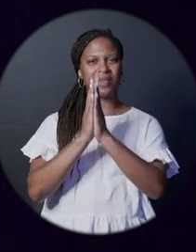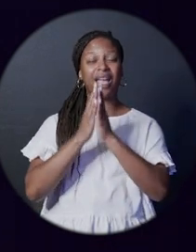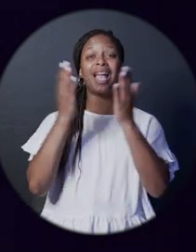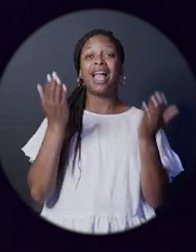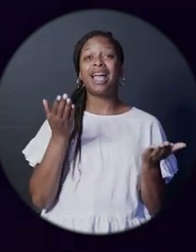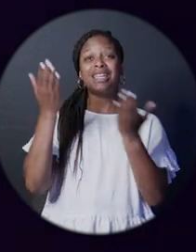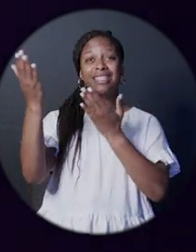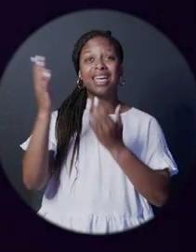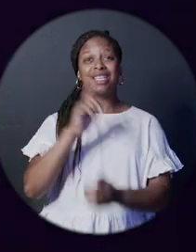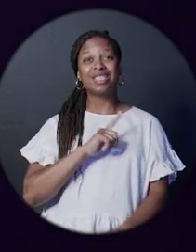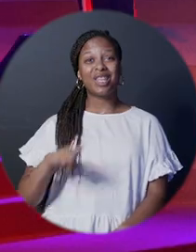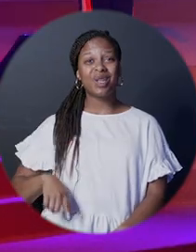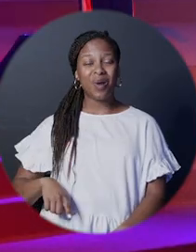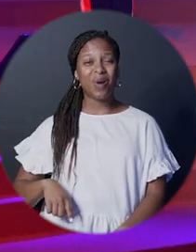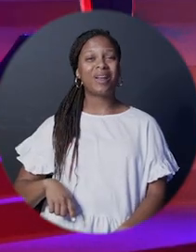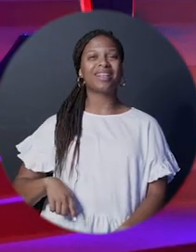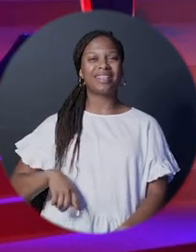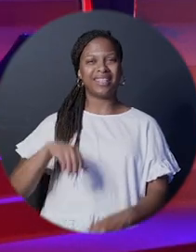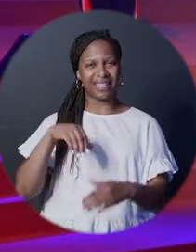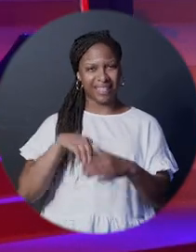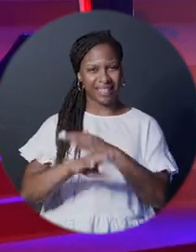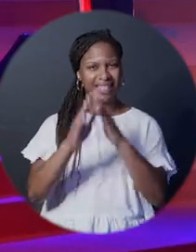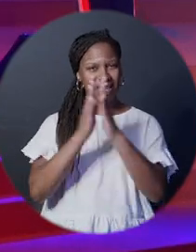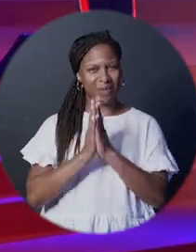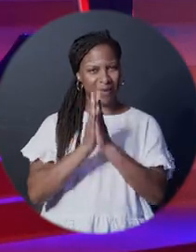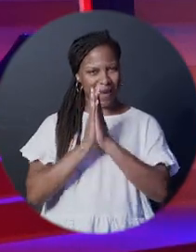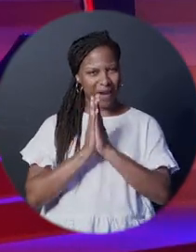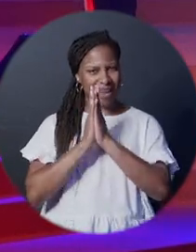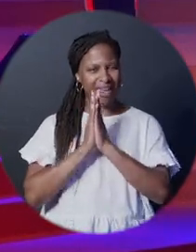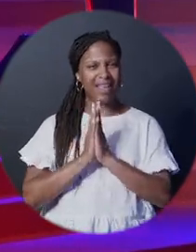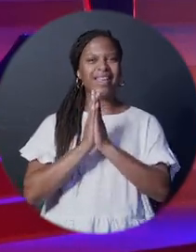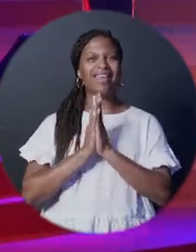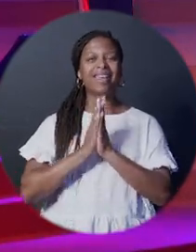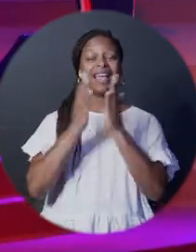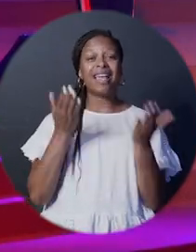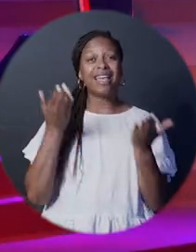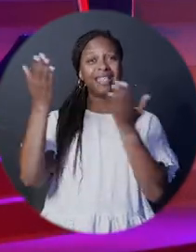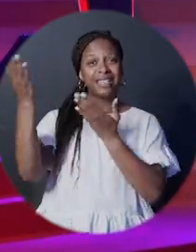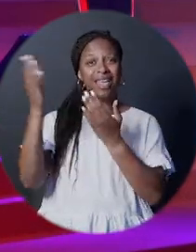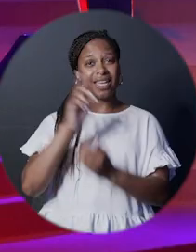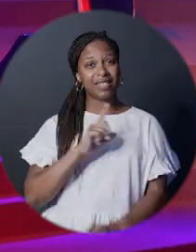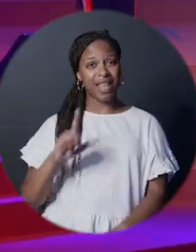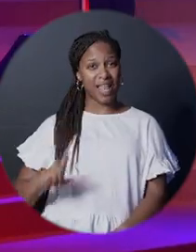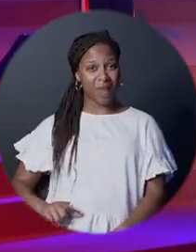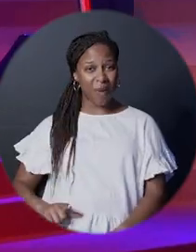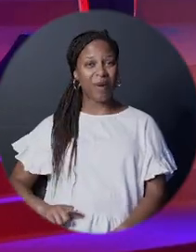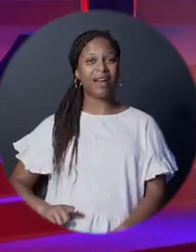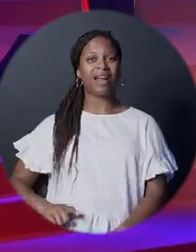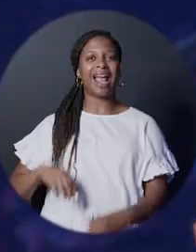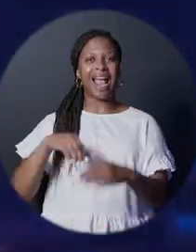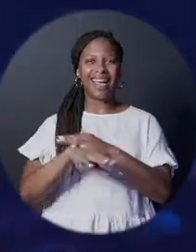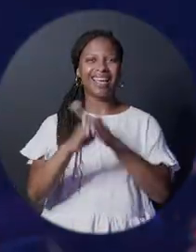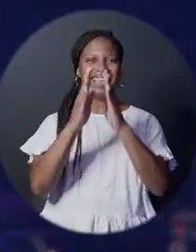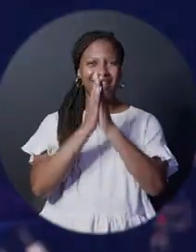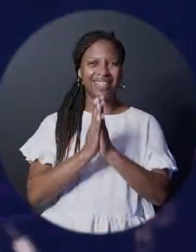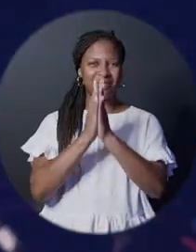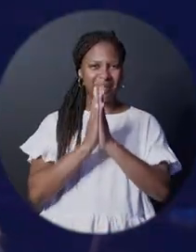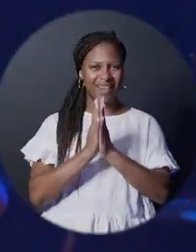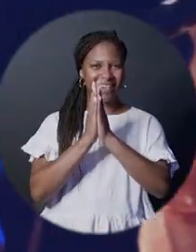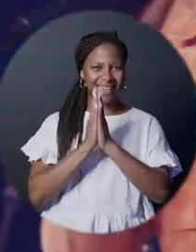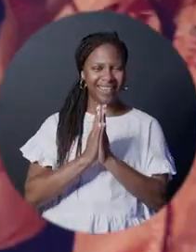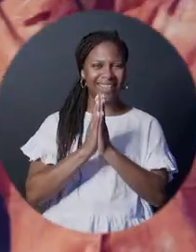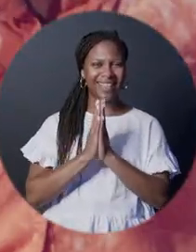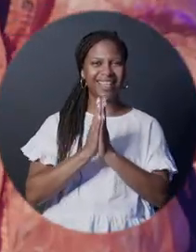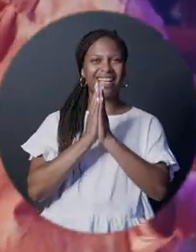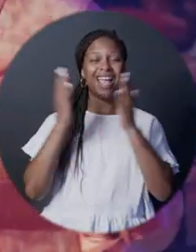prayer. Say, take it to the Lord. Take it to the Lord. In prayer. Say, take it to the Lord.